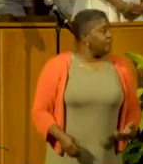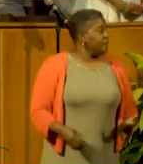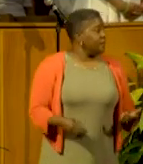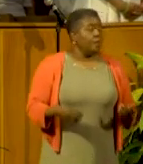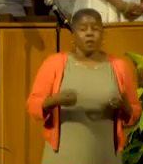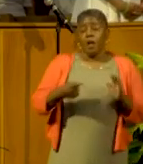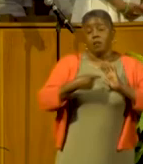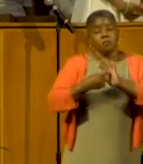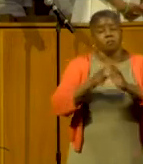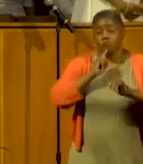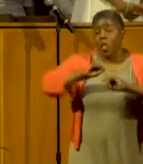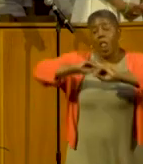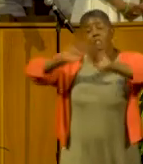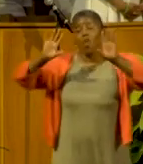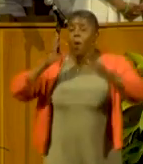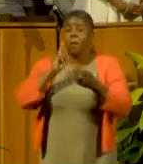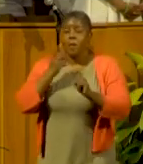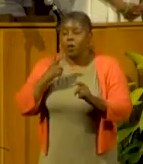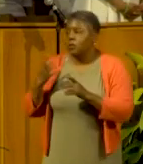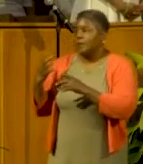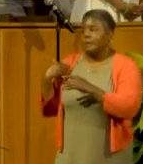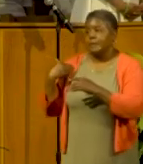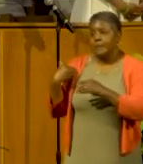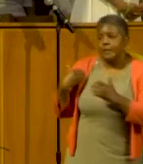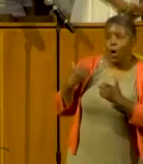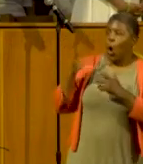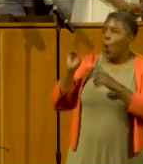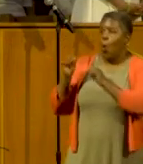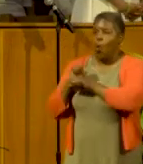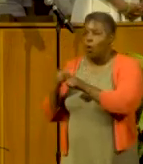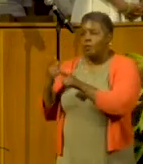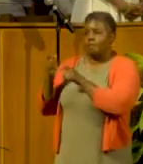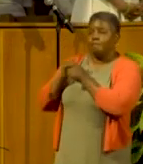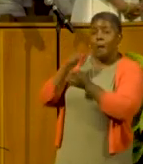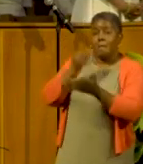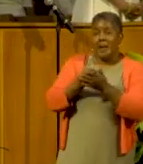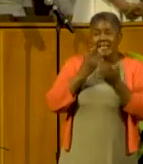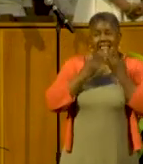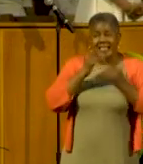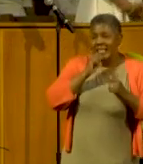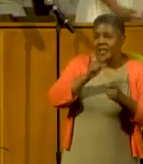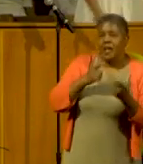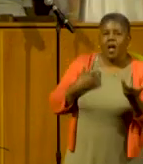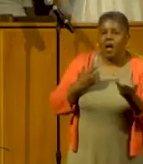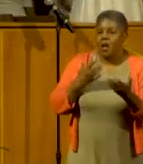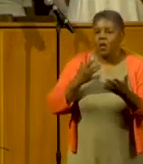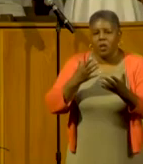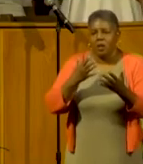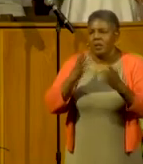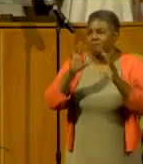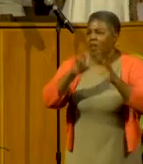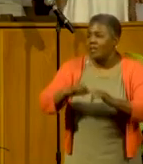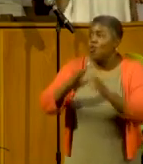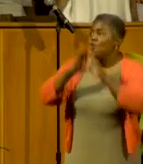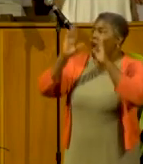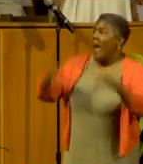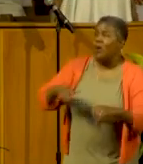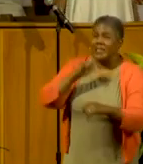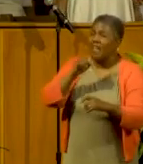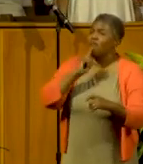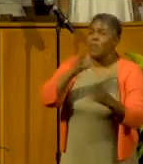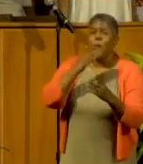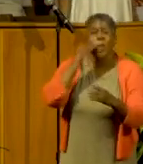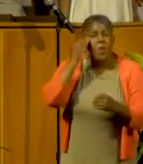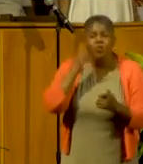The signs are clear. The people are pulling at you. Coworkers are coming for you. Money's funny. Body on the brink of breakdown. Your house is not a